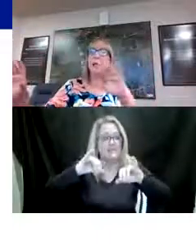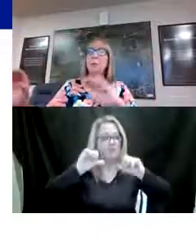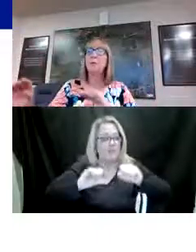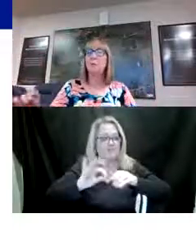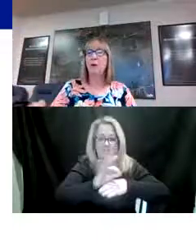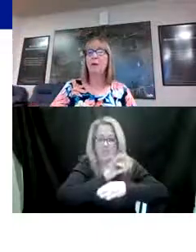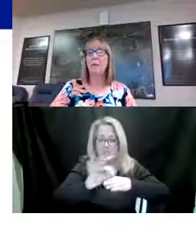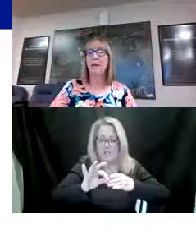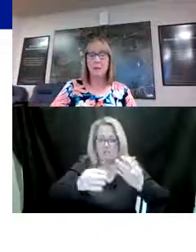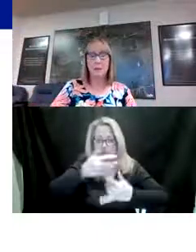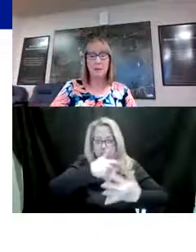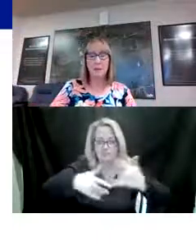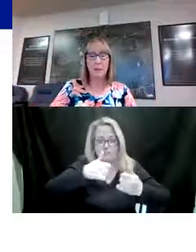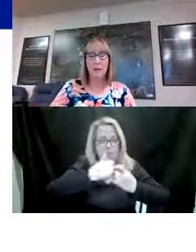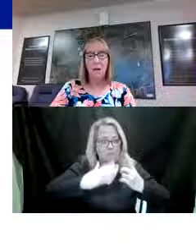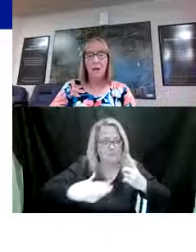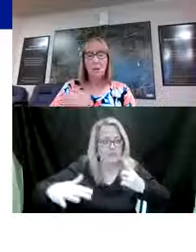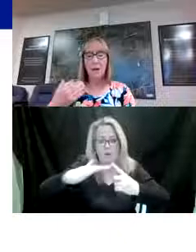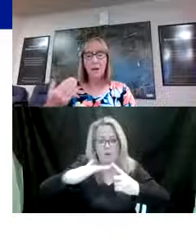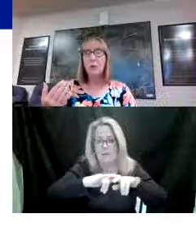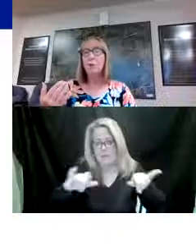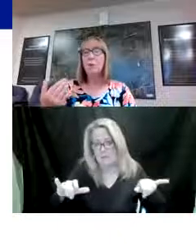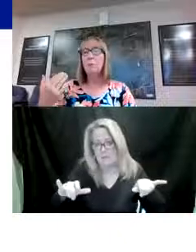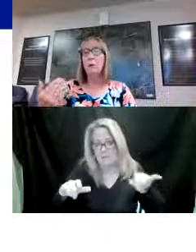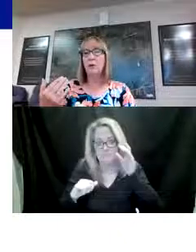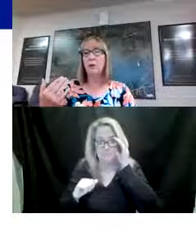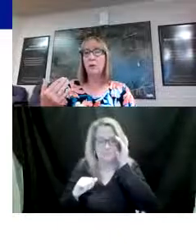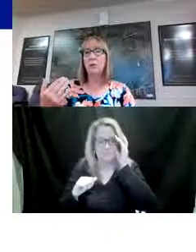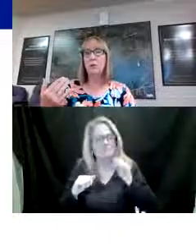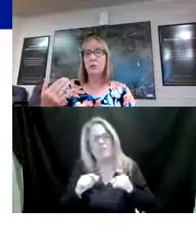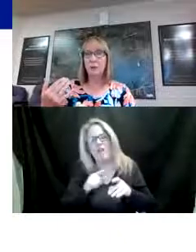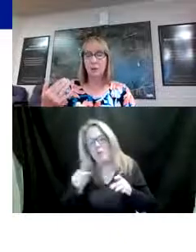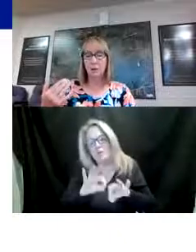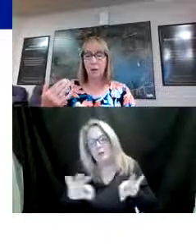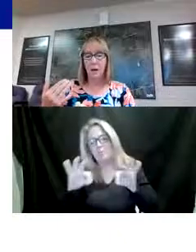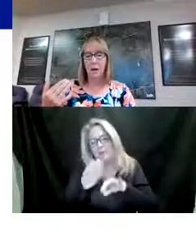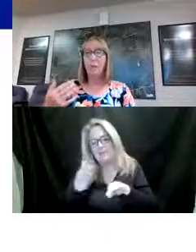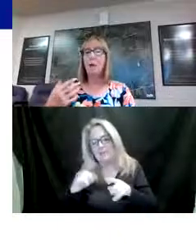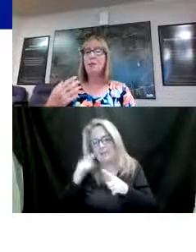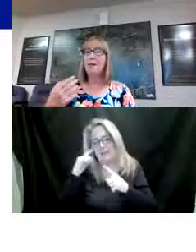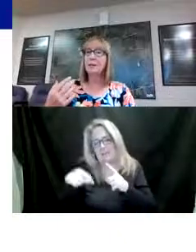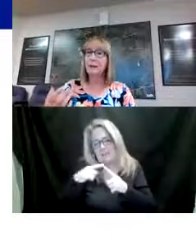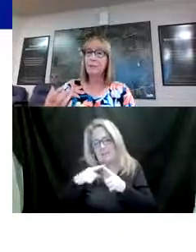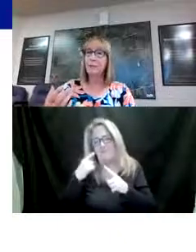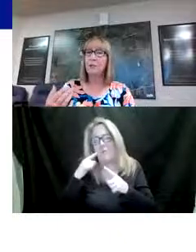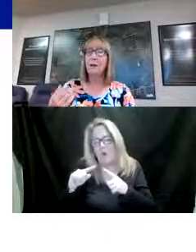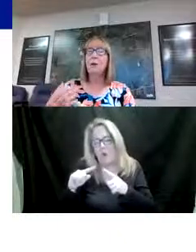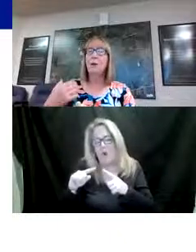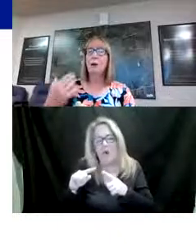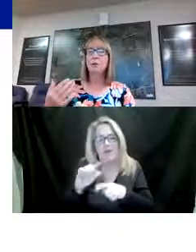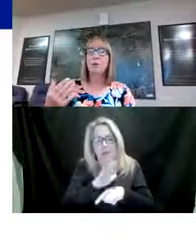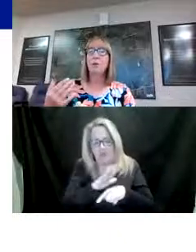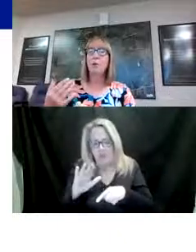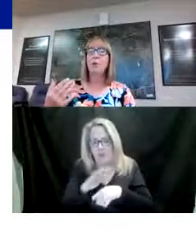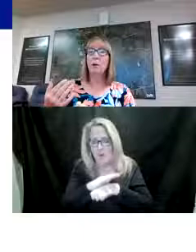of interact with the environment at the same time. So those are just important things to consider for a child's comfort,